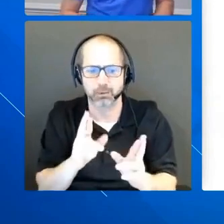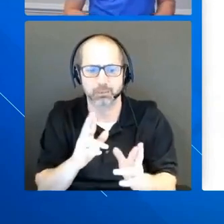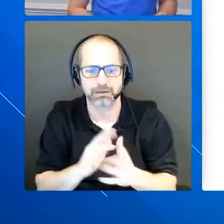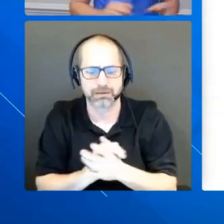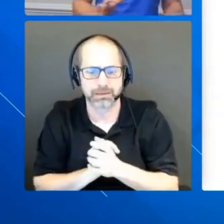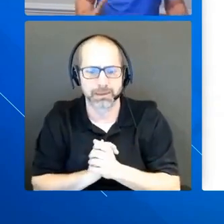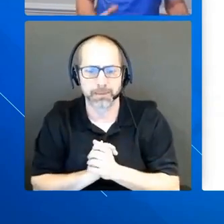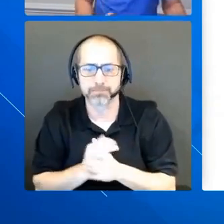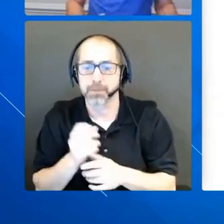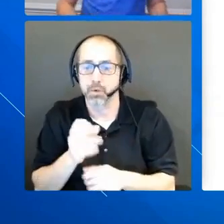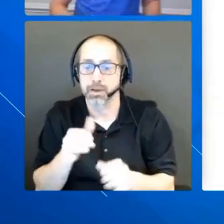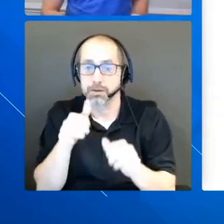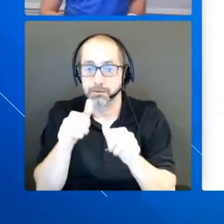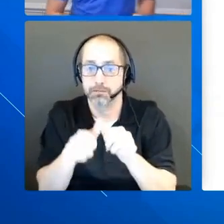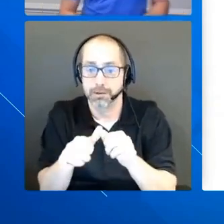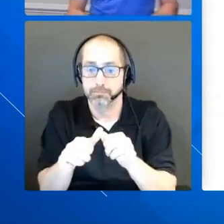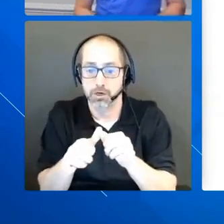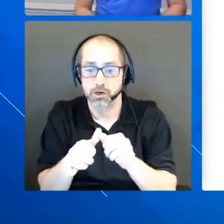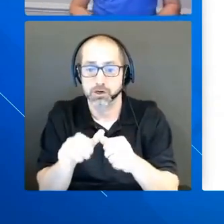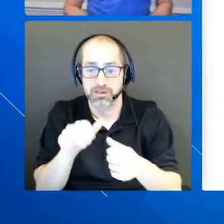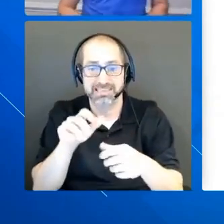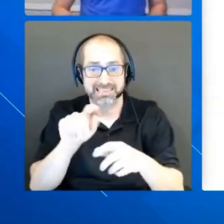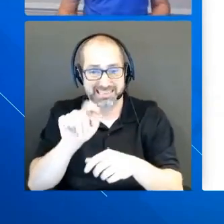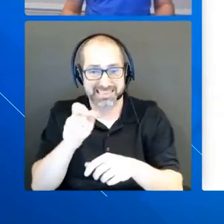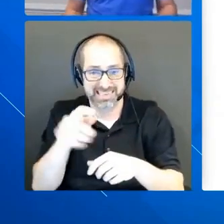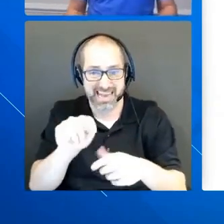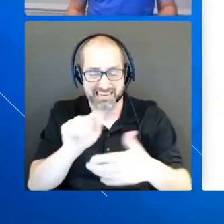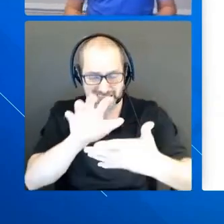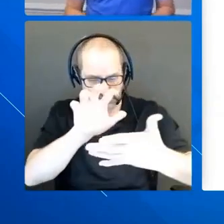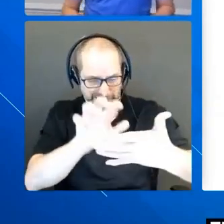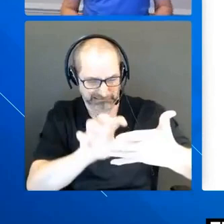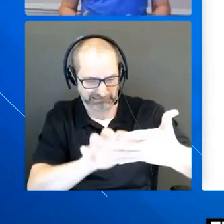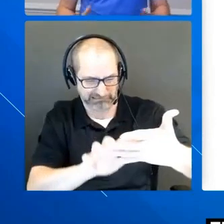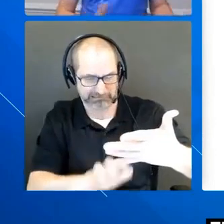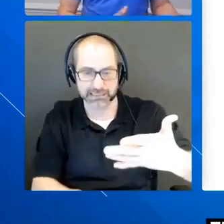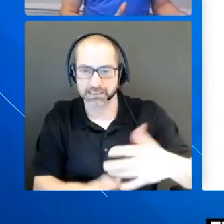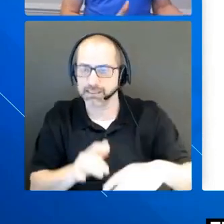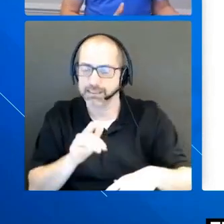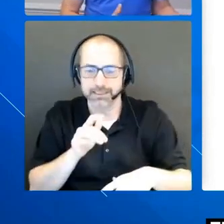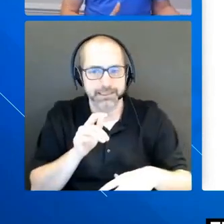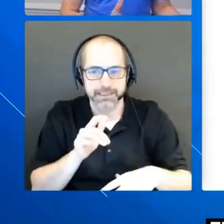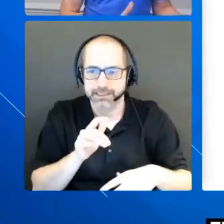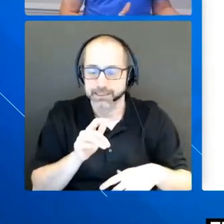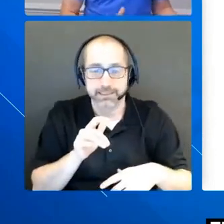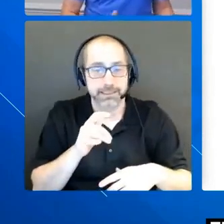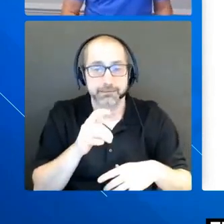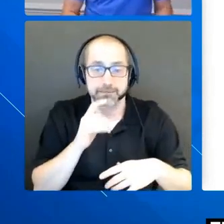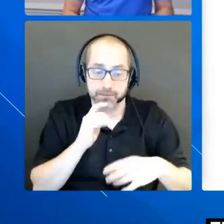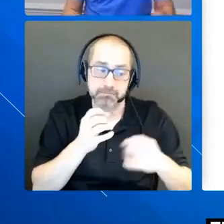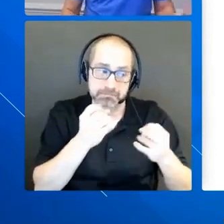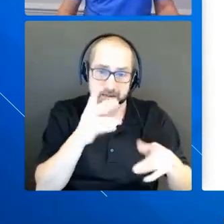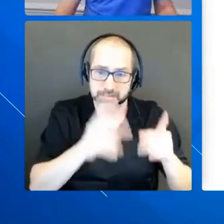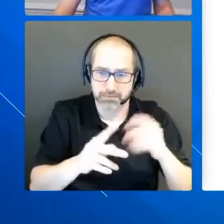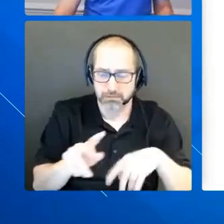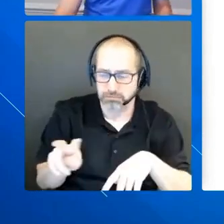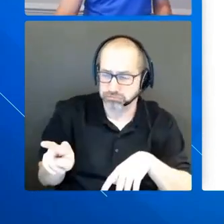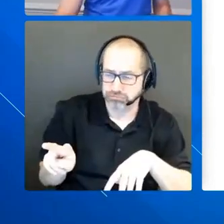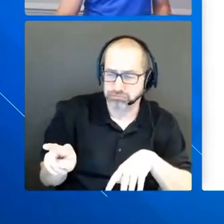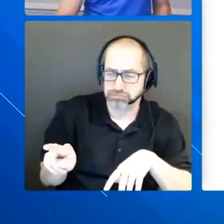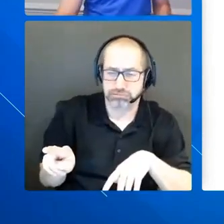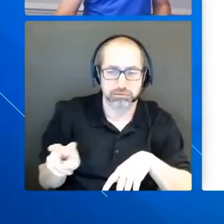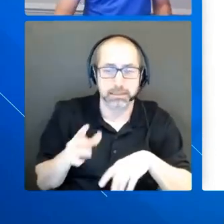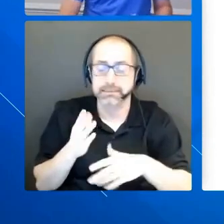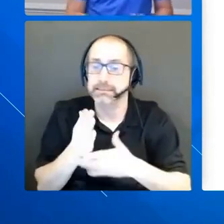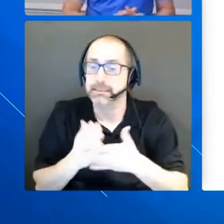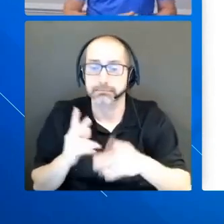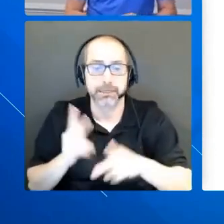So I talked earlier about large blocks of text. They can be difficult for anyone, but for some users, they simply cannot process it. It's